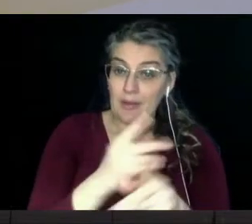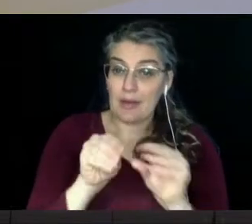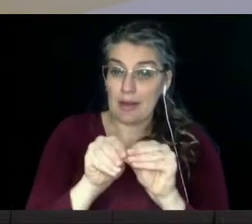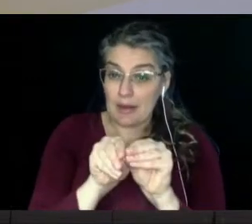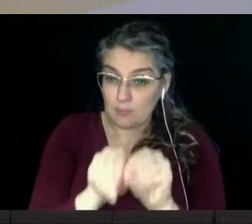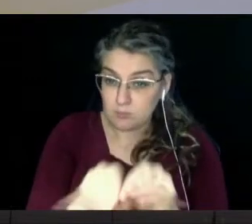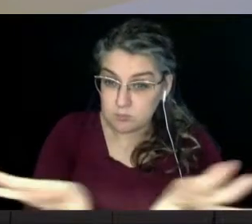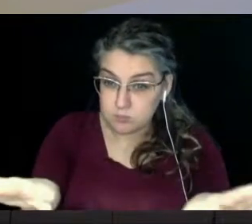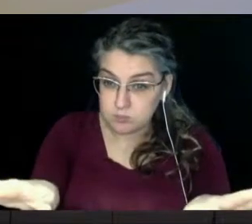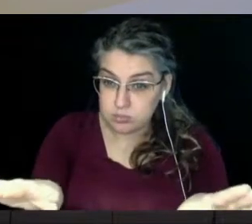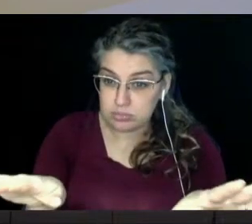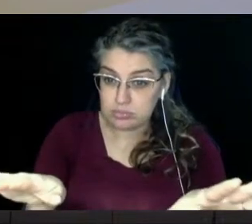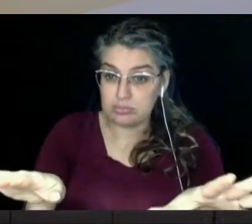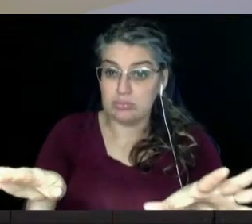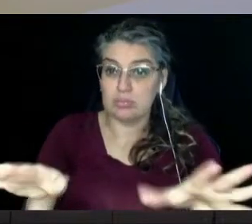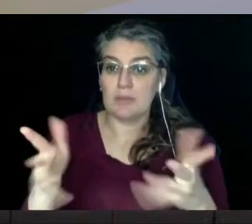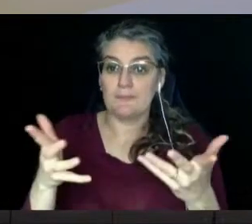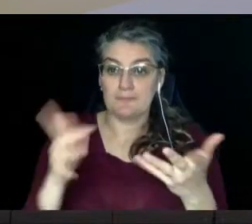between provinces.